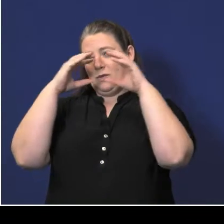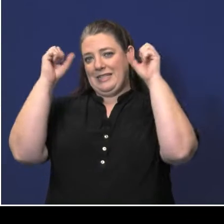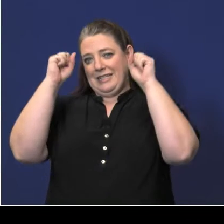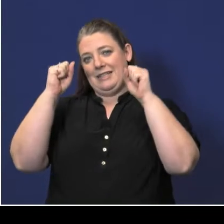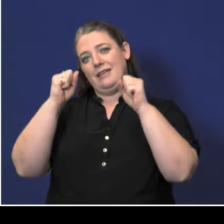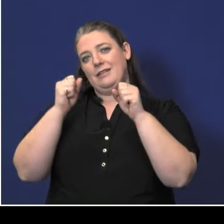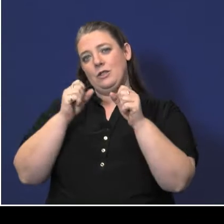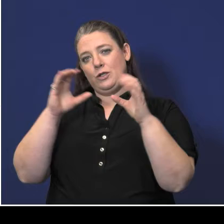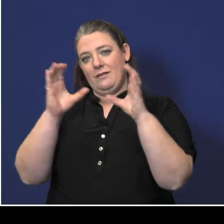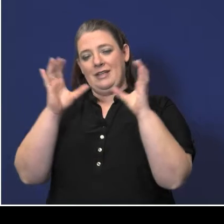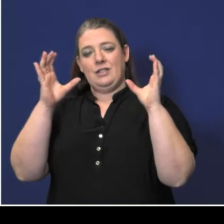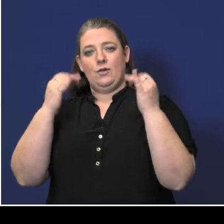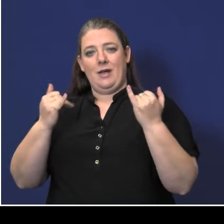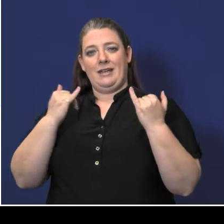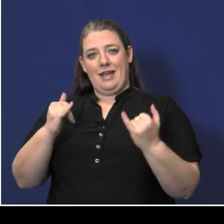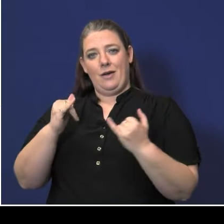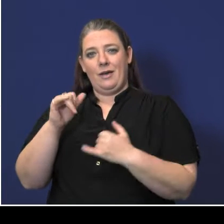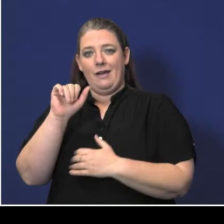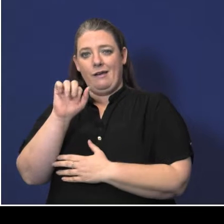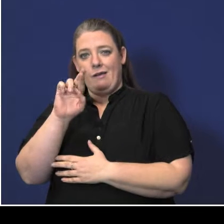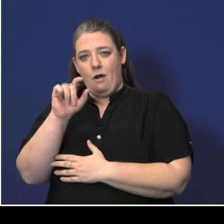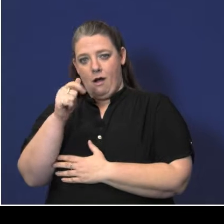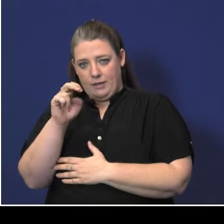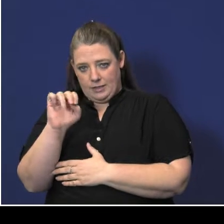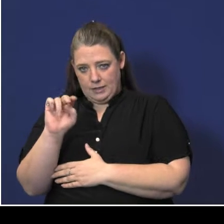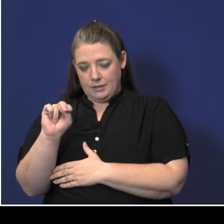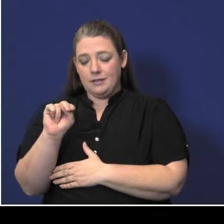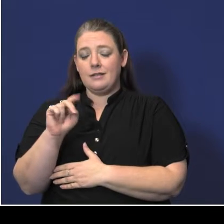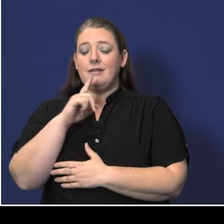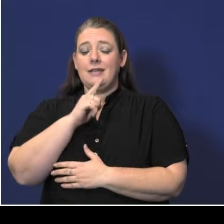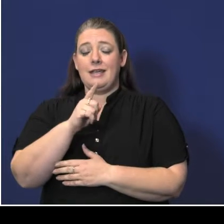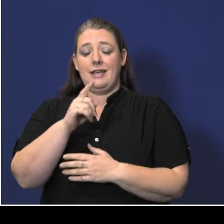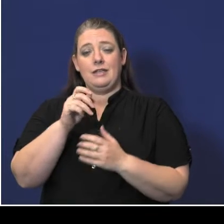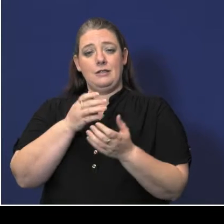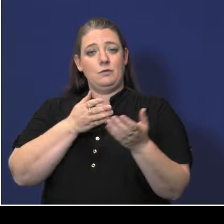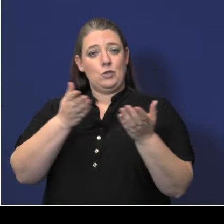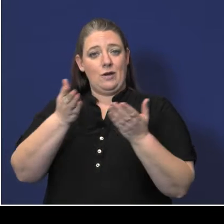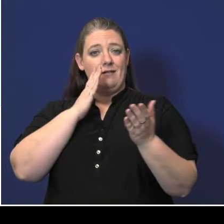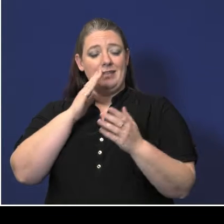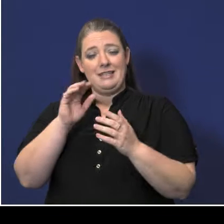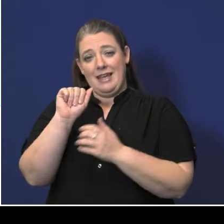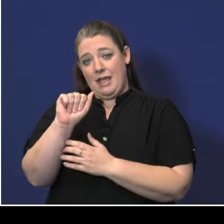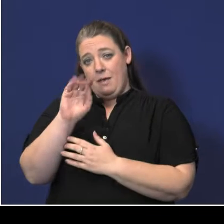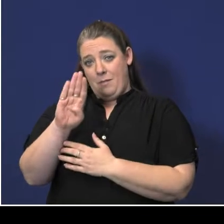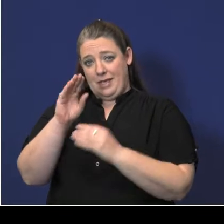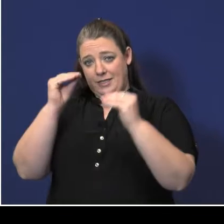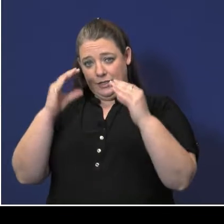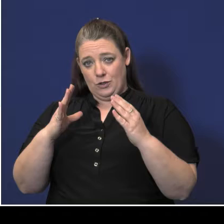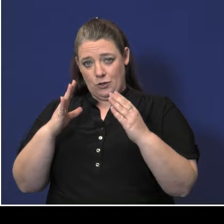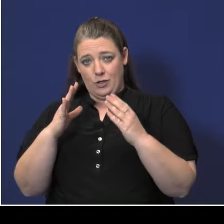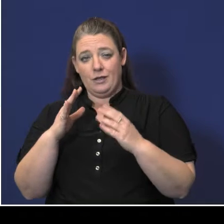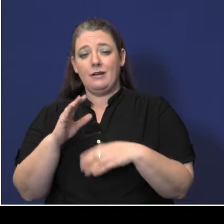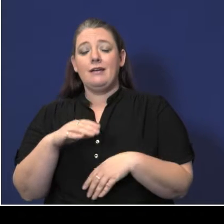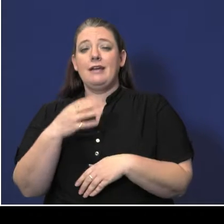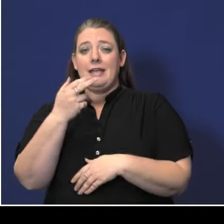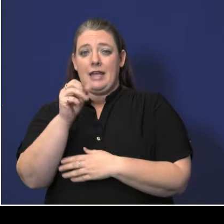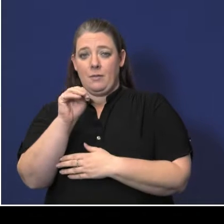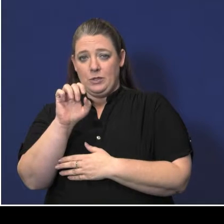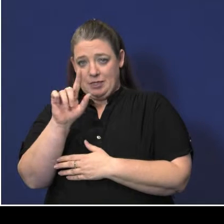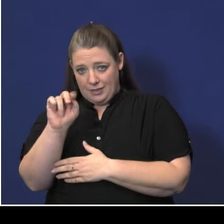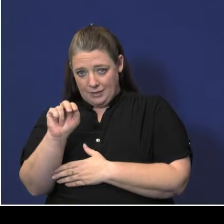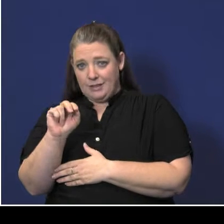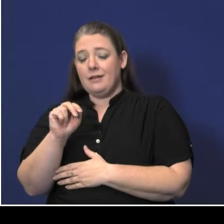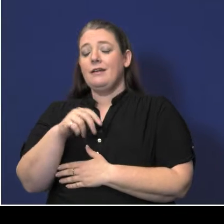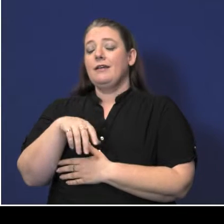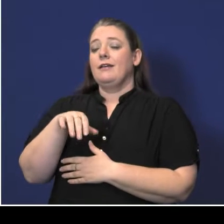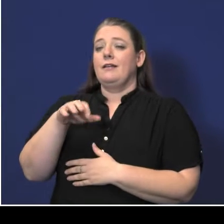Arlington. Lloyd served as an adaptive behavior teacher at Hamilton Middle School, a science teacher at Arnold Middle School,